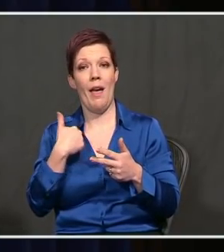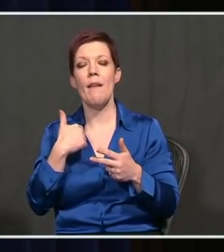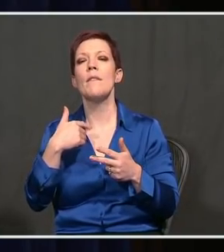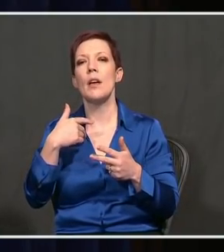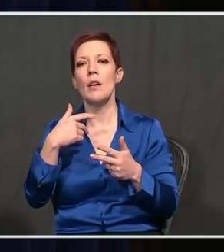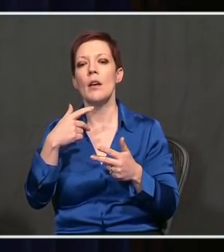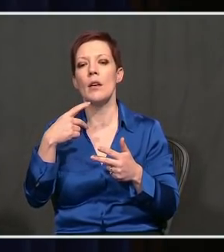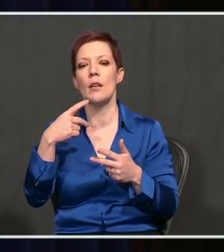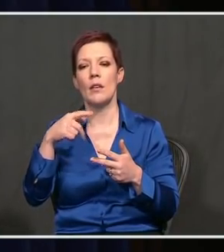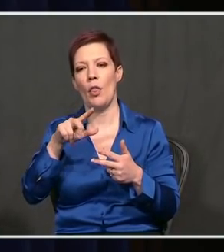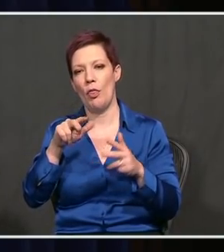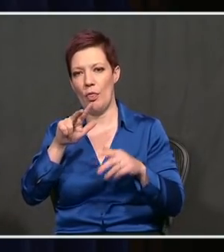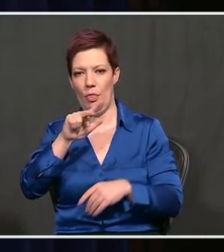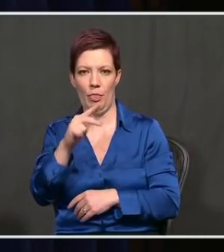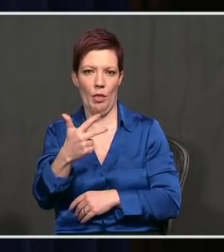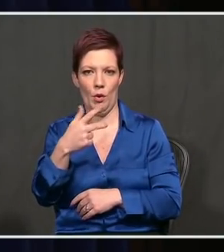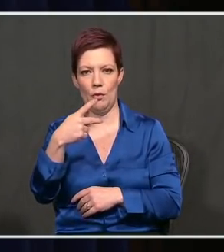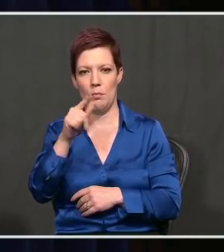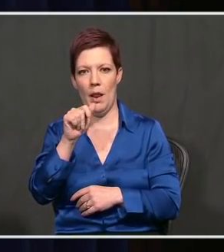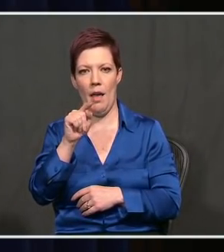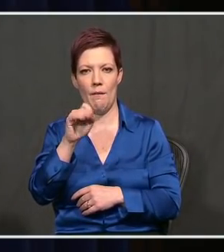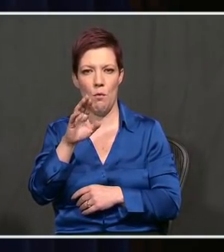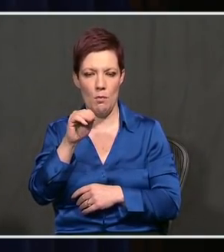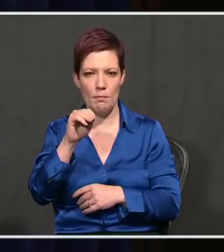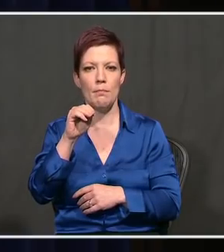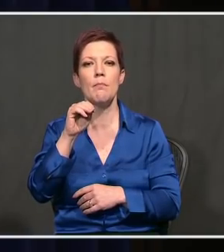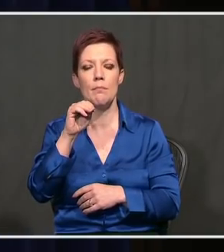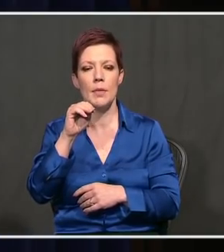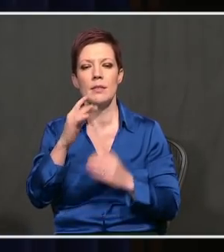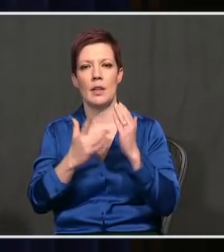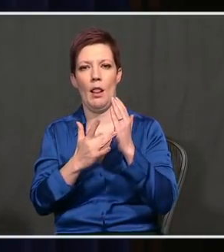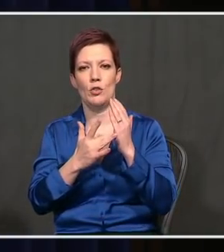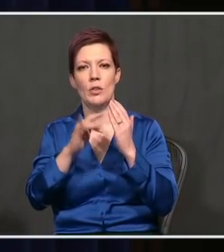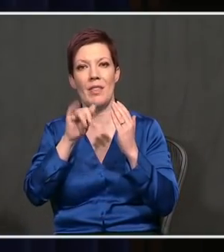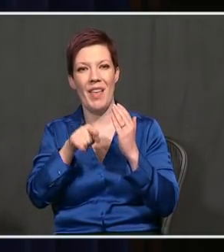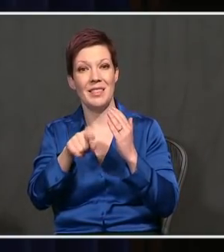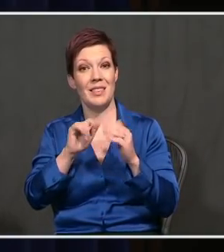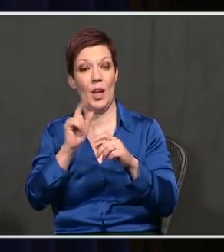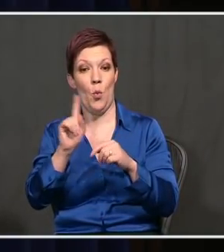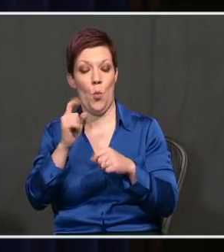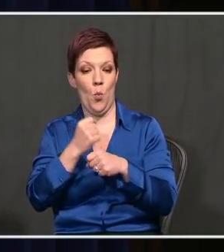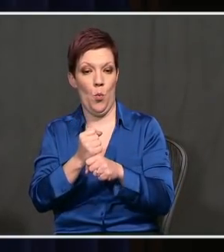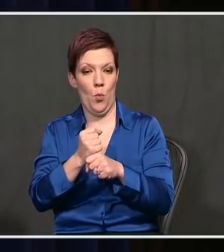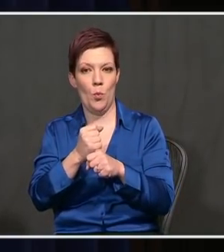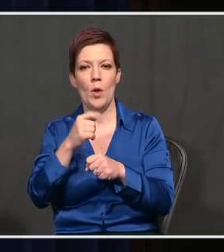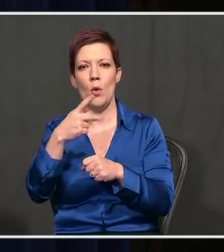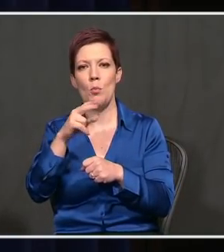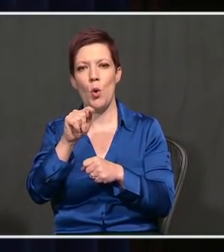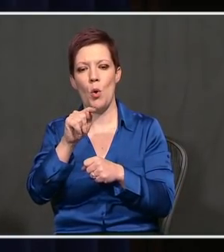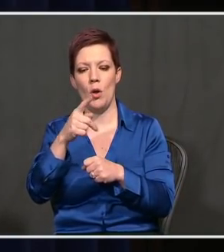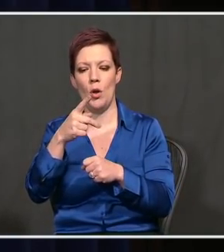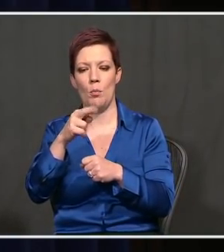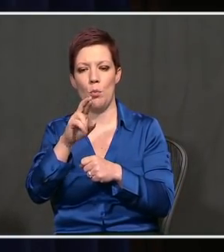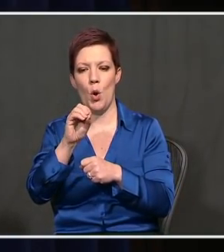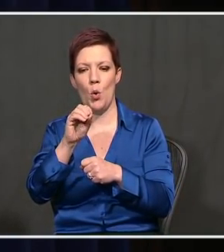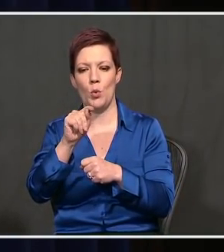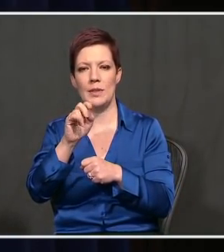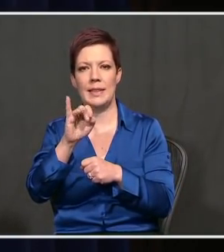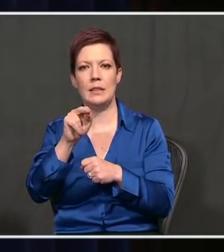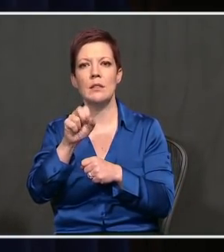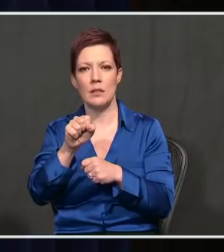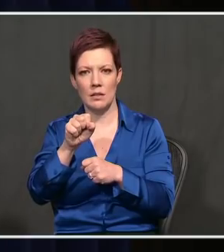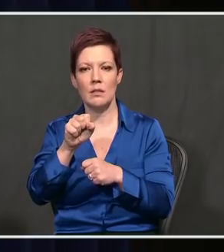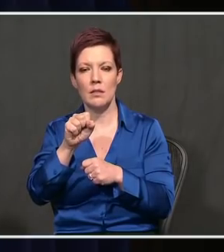technology, using recombinant proteins. And these are vaccines by a biotech company here in the US called Novavax, and another one